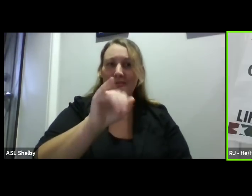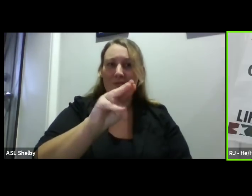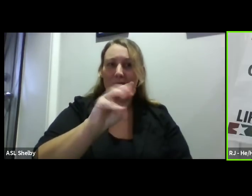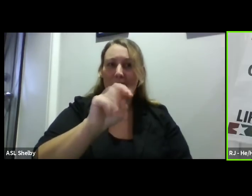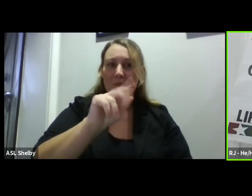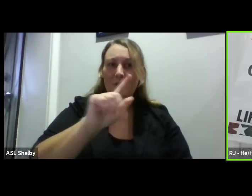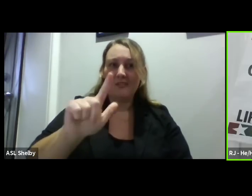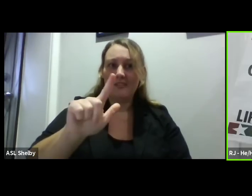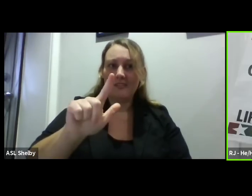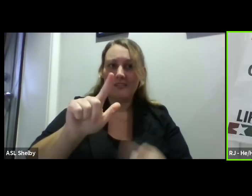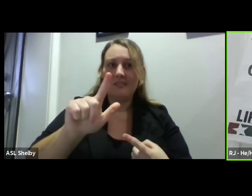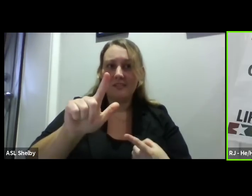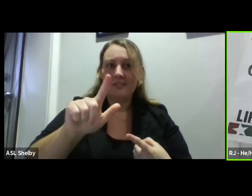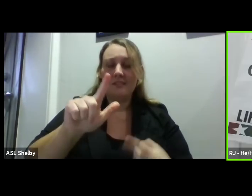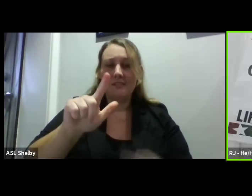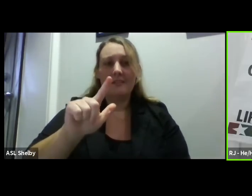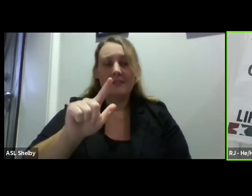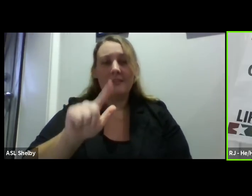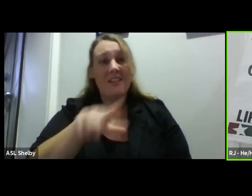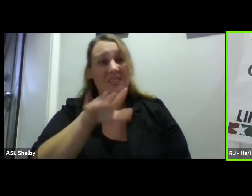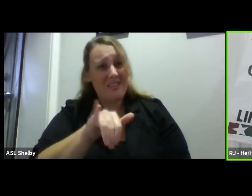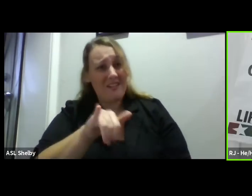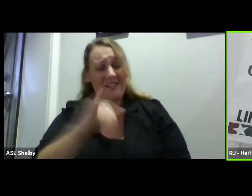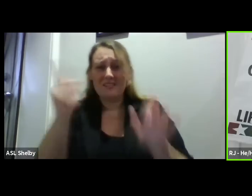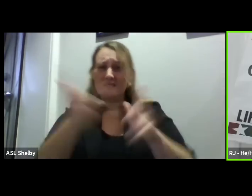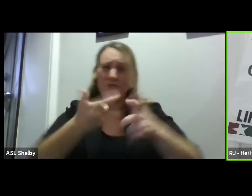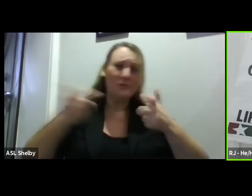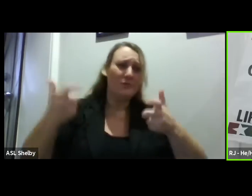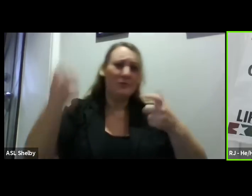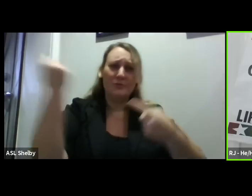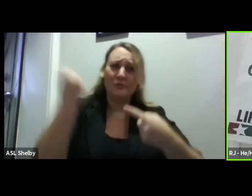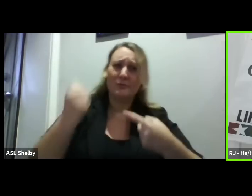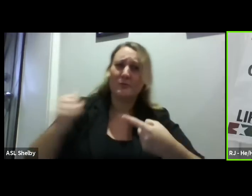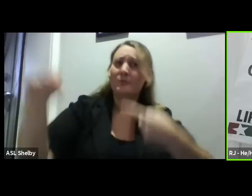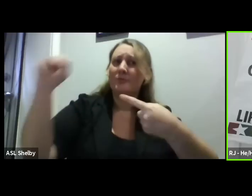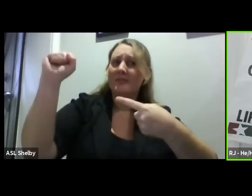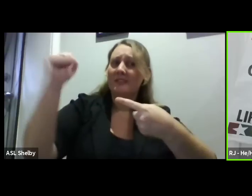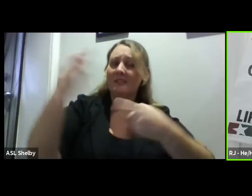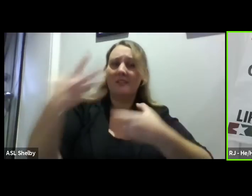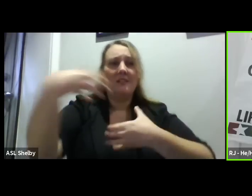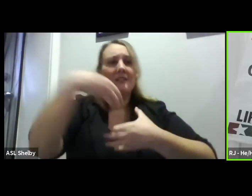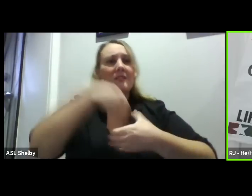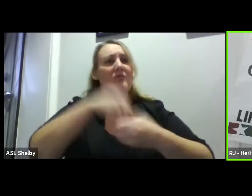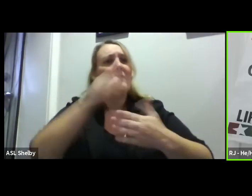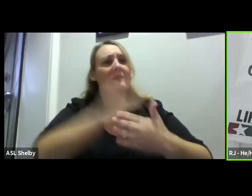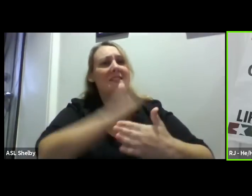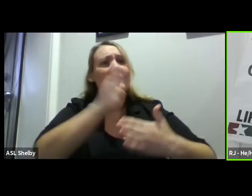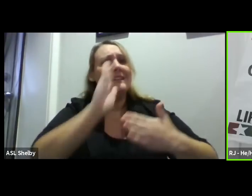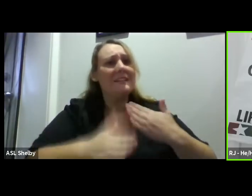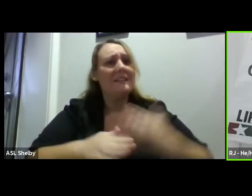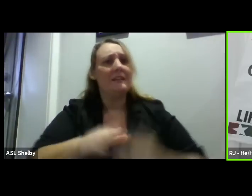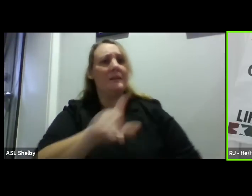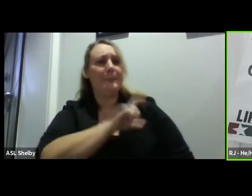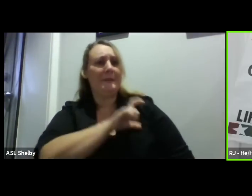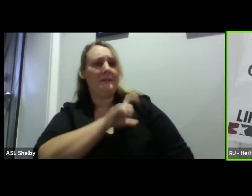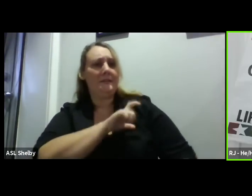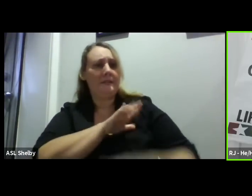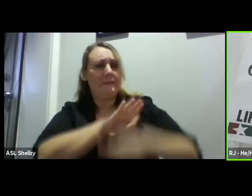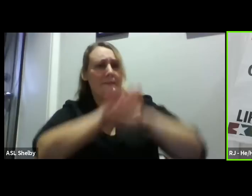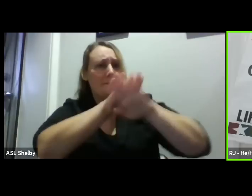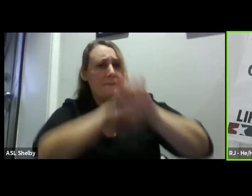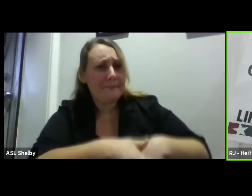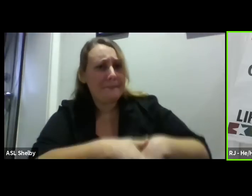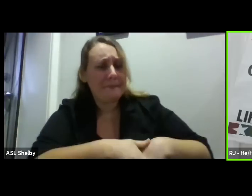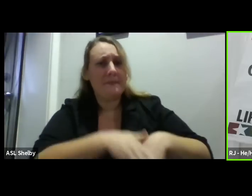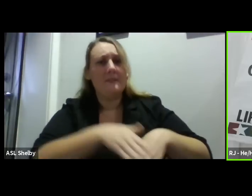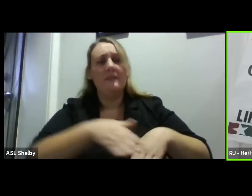end state-sanctioned violence, to end mass incarceration of Black people, of Indigenous